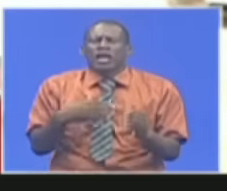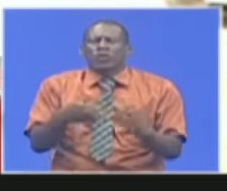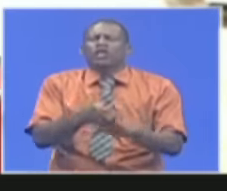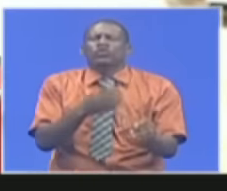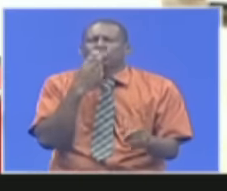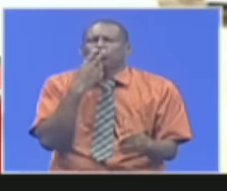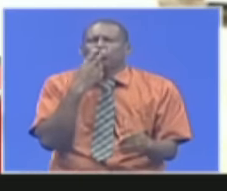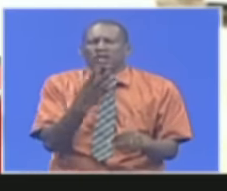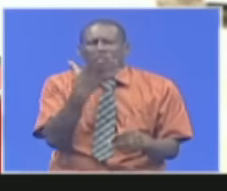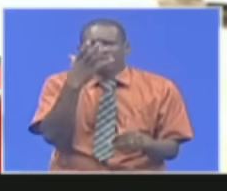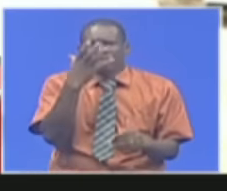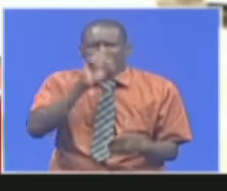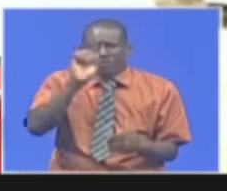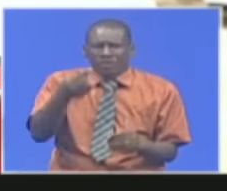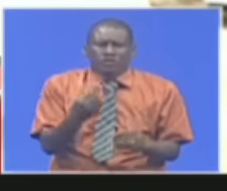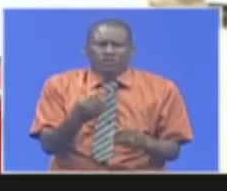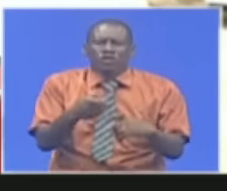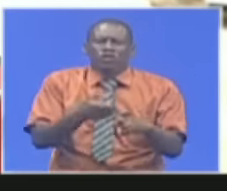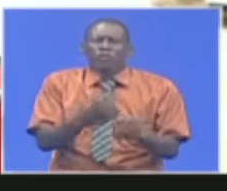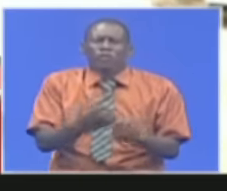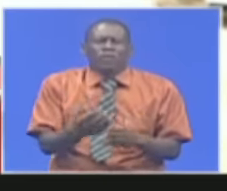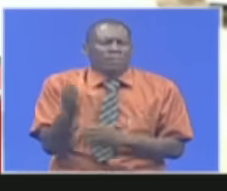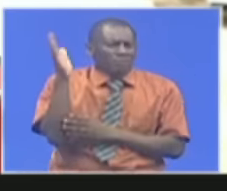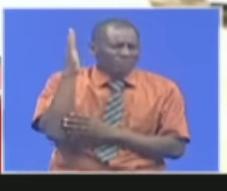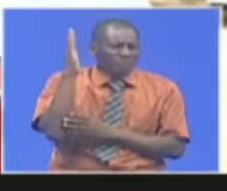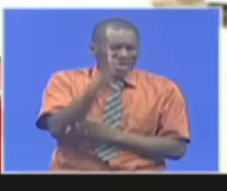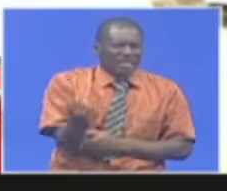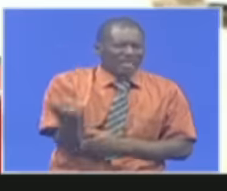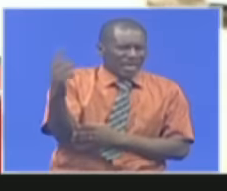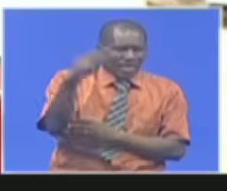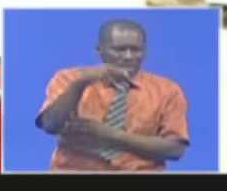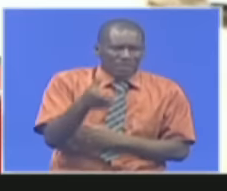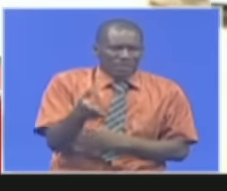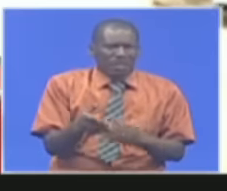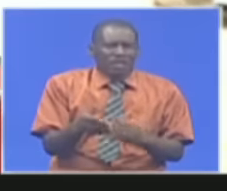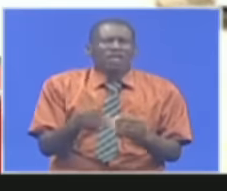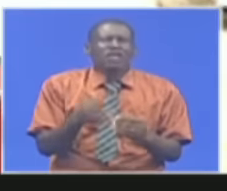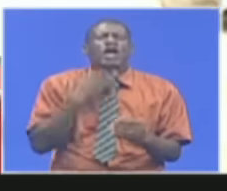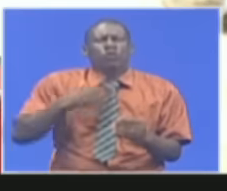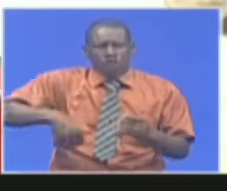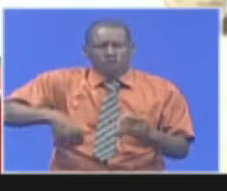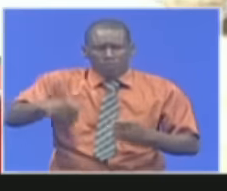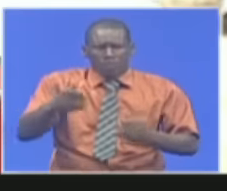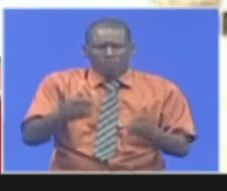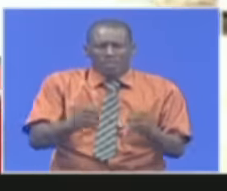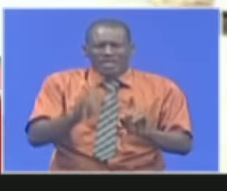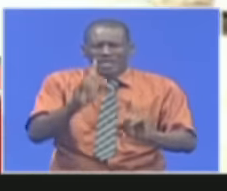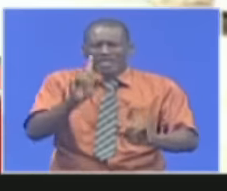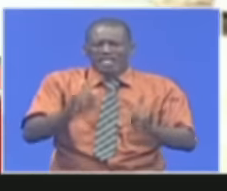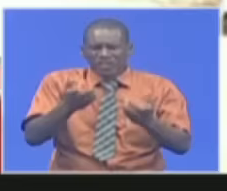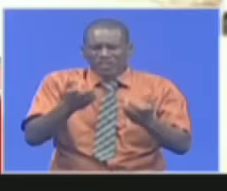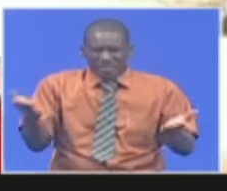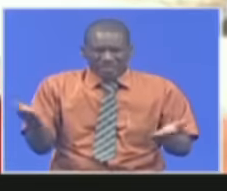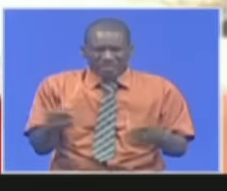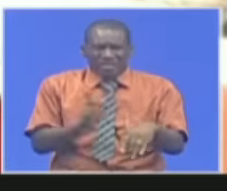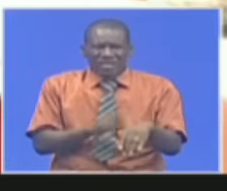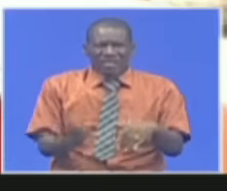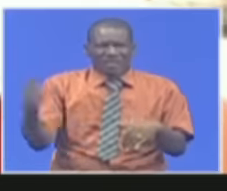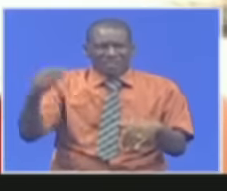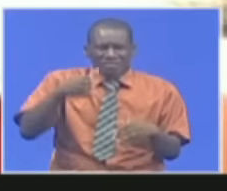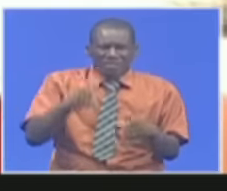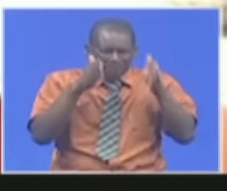Then from there I came direct to Zebra Ceramics, purposely to buy a kitchen sink. So when I came here, I parked my